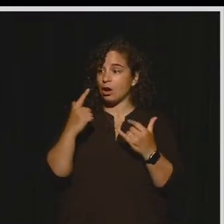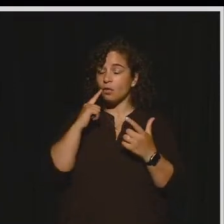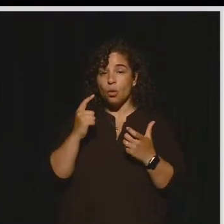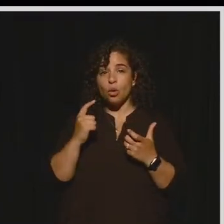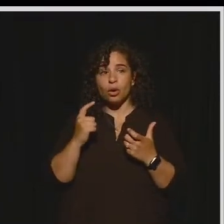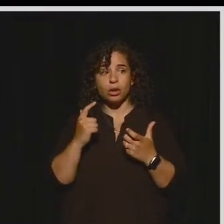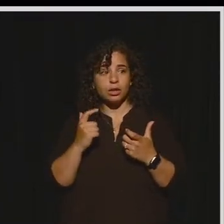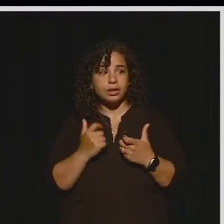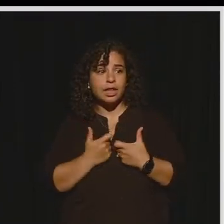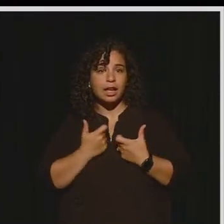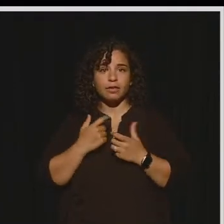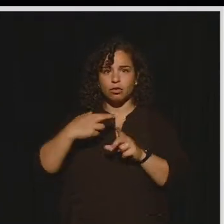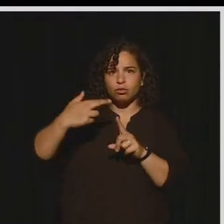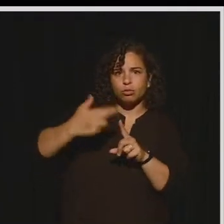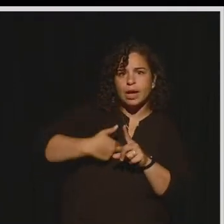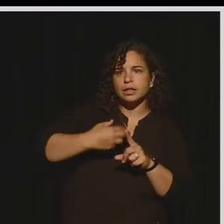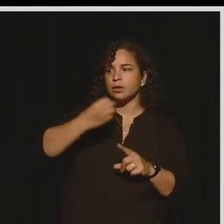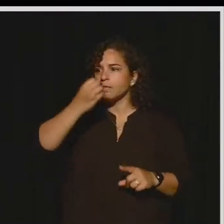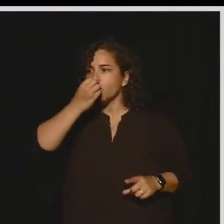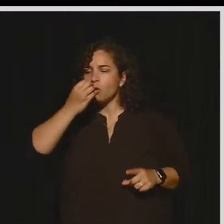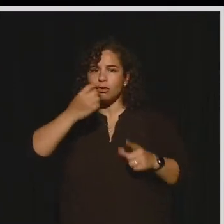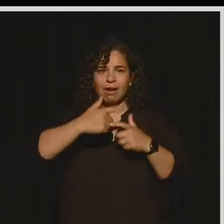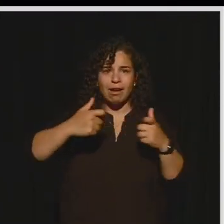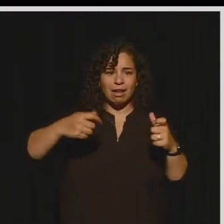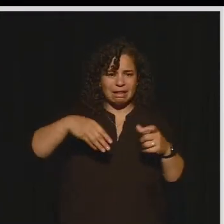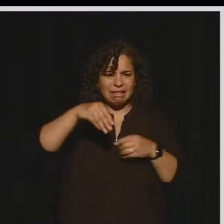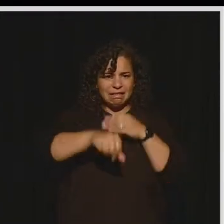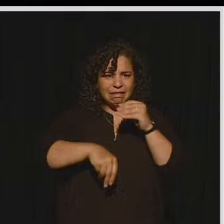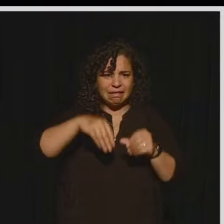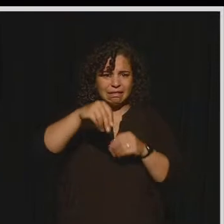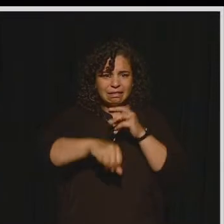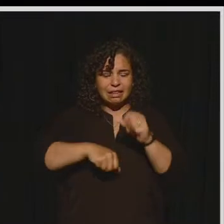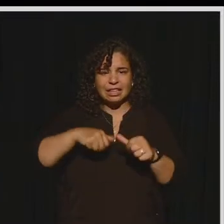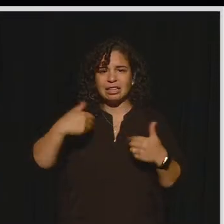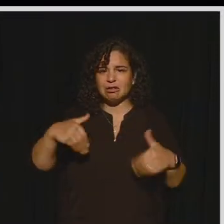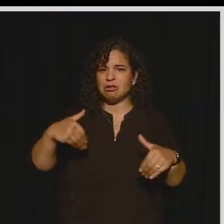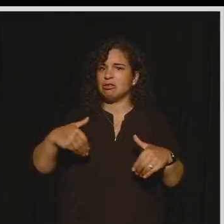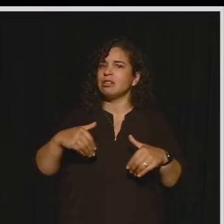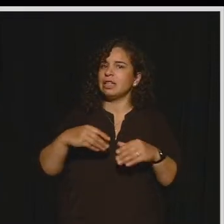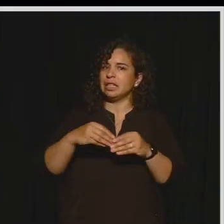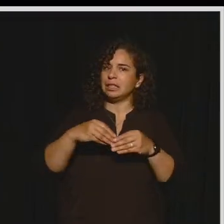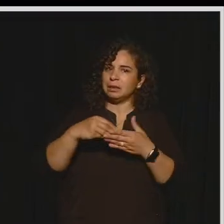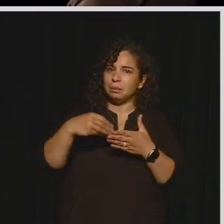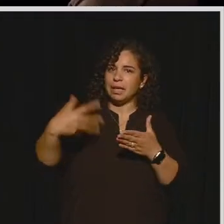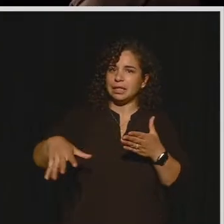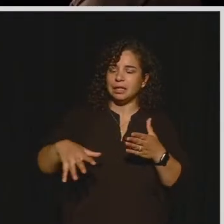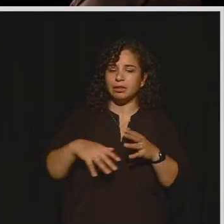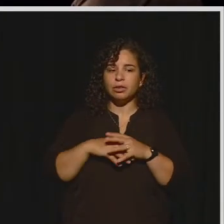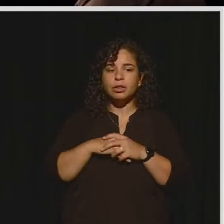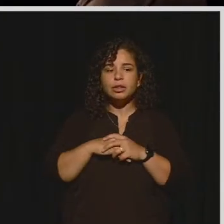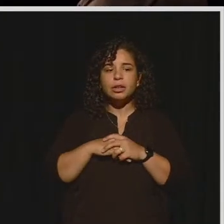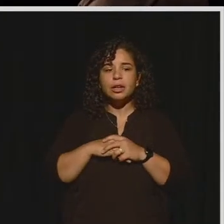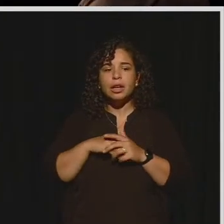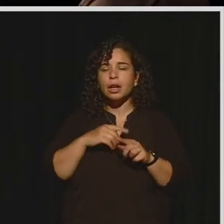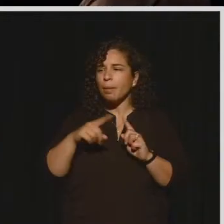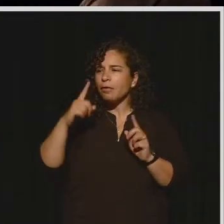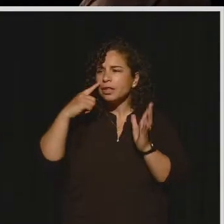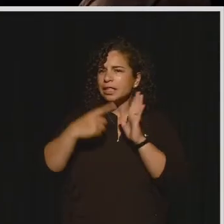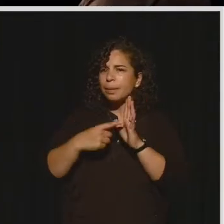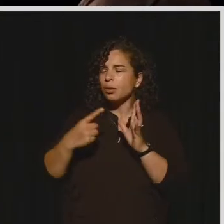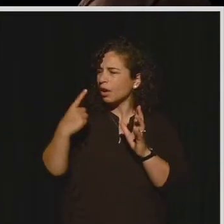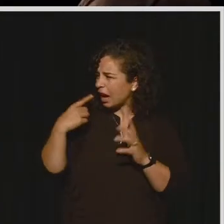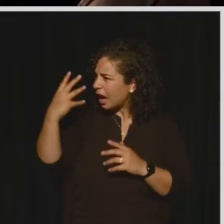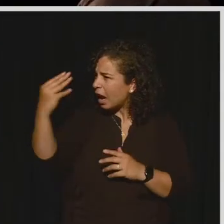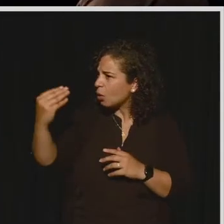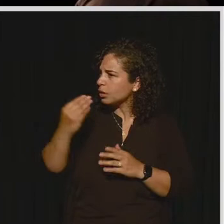and lay down, I don't know what's a pint of beer. $6. $6. So $6.